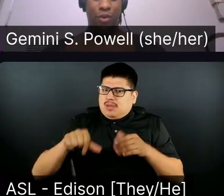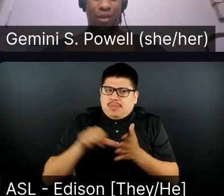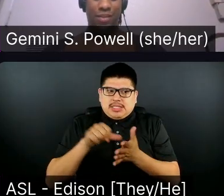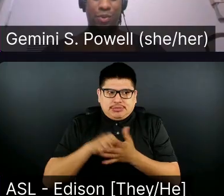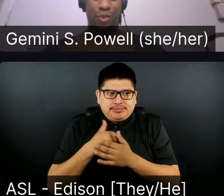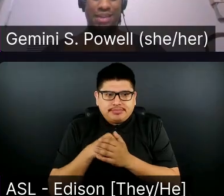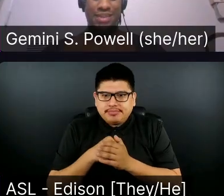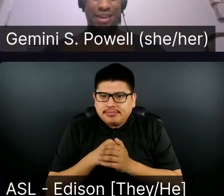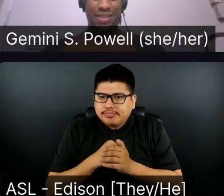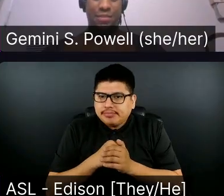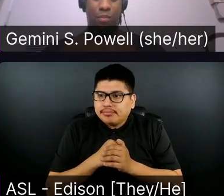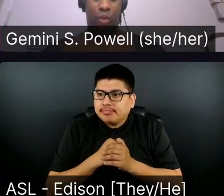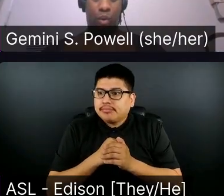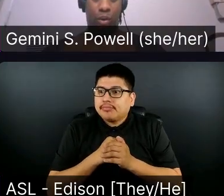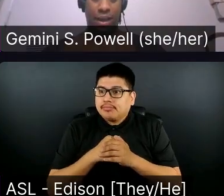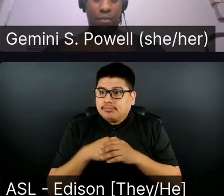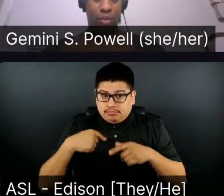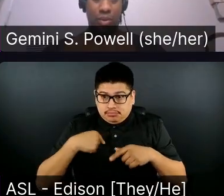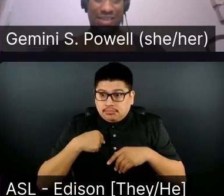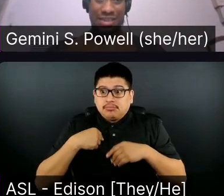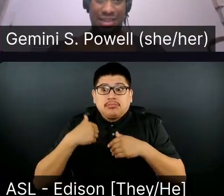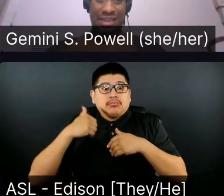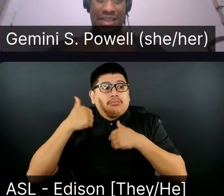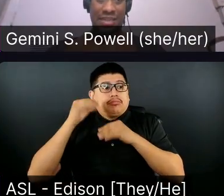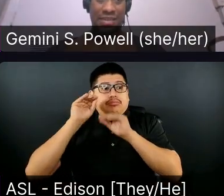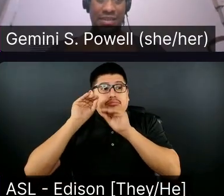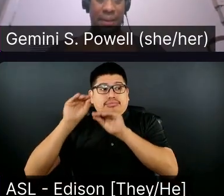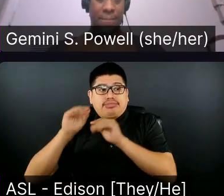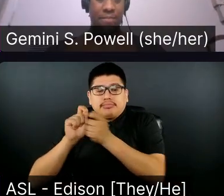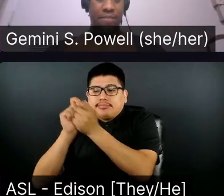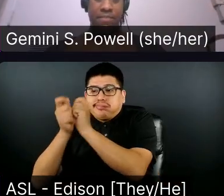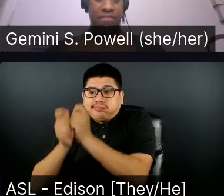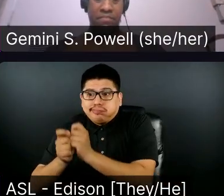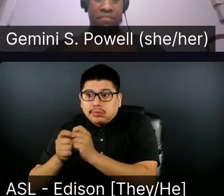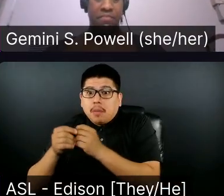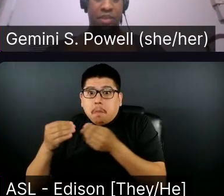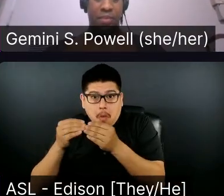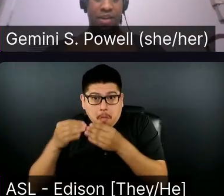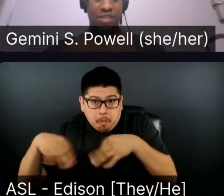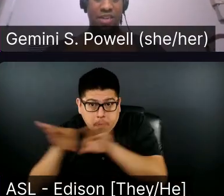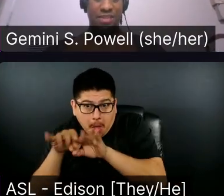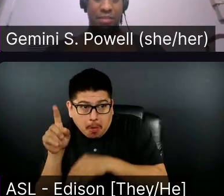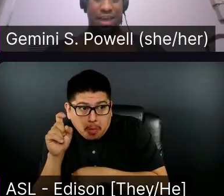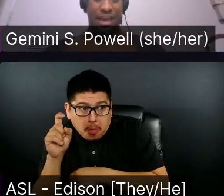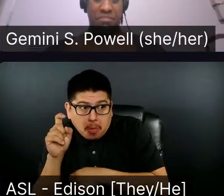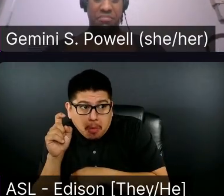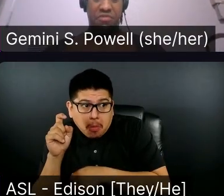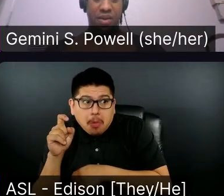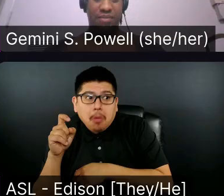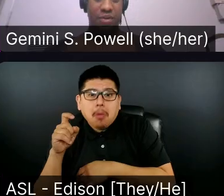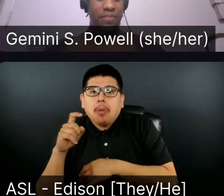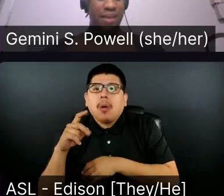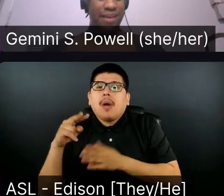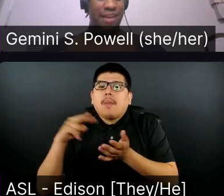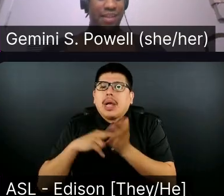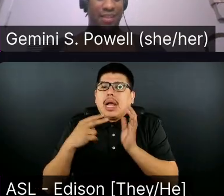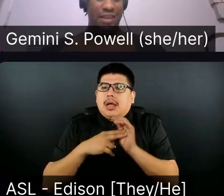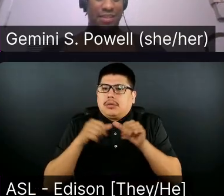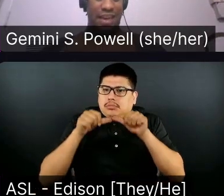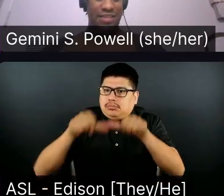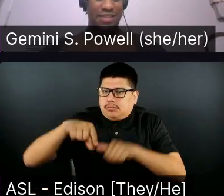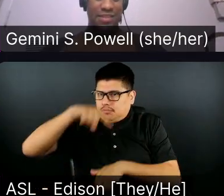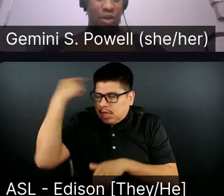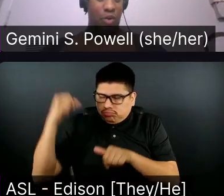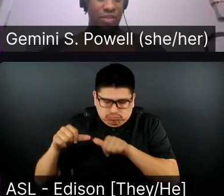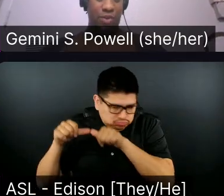a rule otherwise that is more important than this, the page is going to stay black forever.